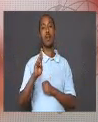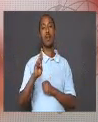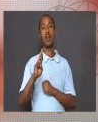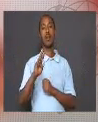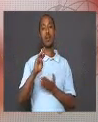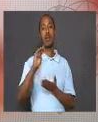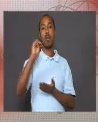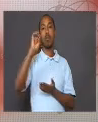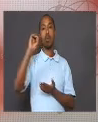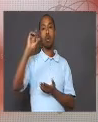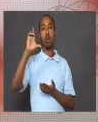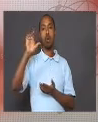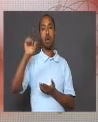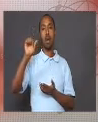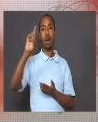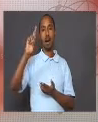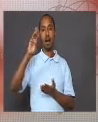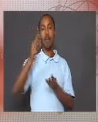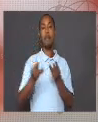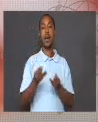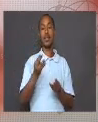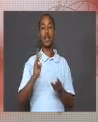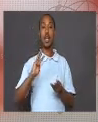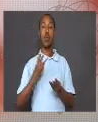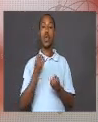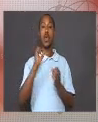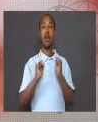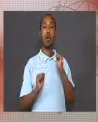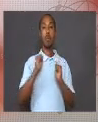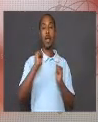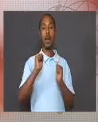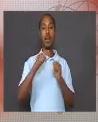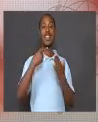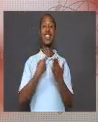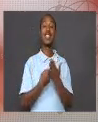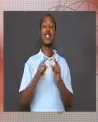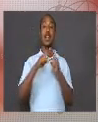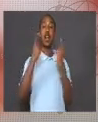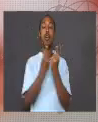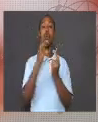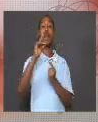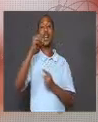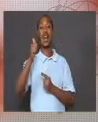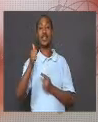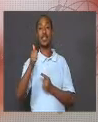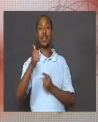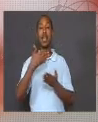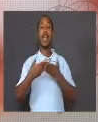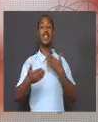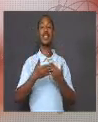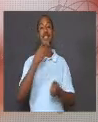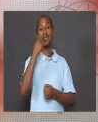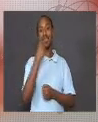molar mass. If we compare these noble gases, we can easily